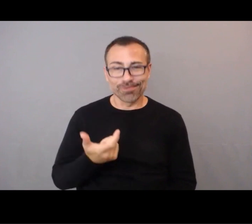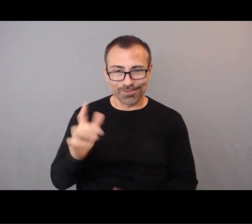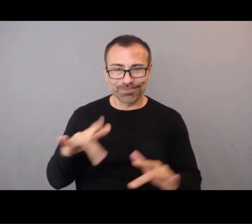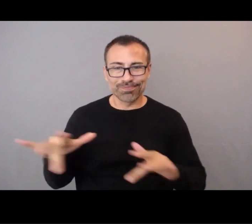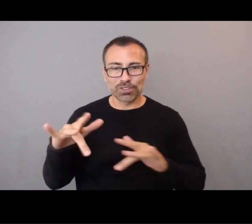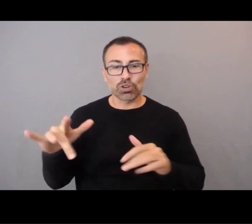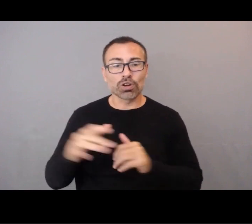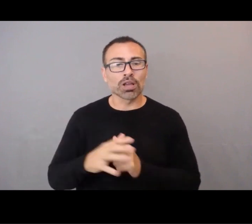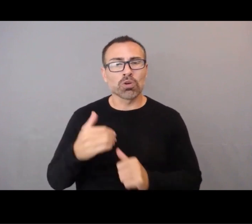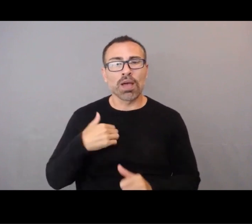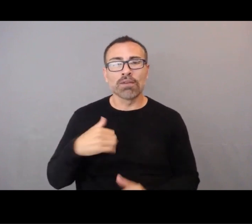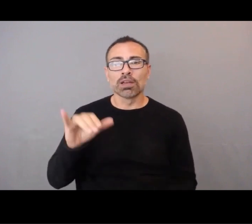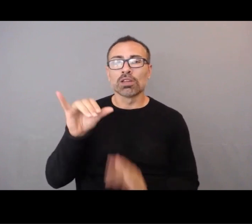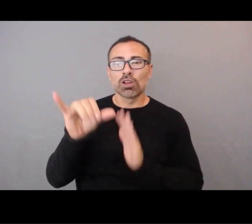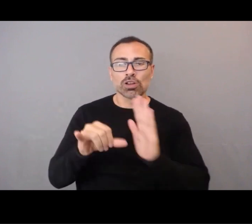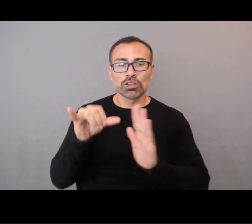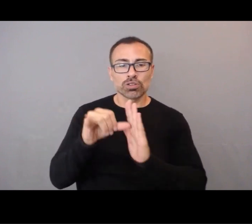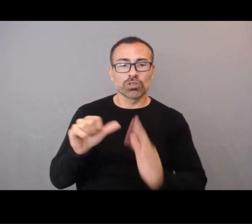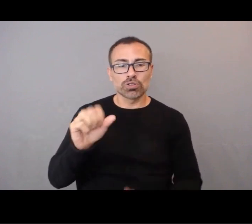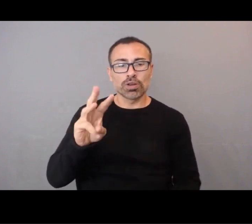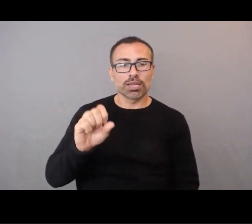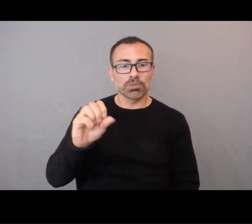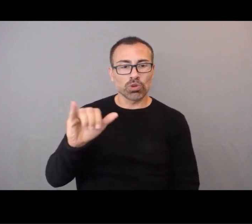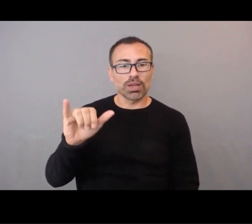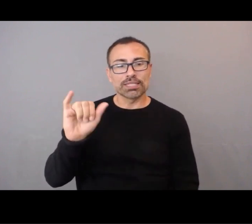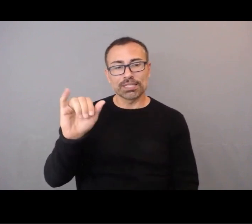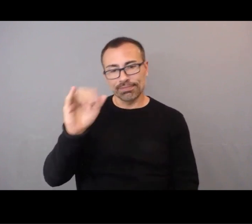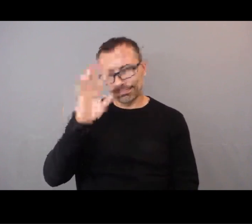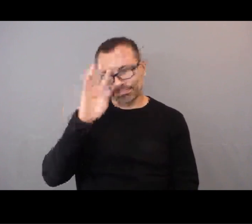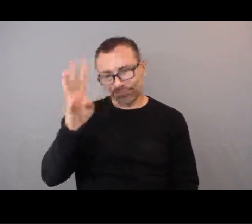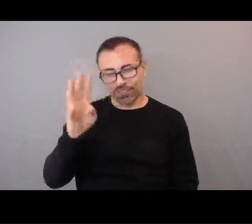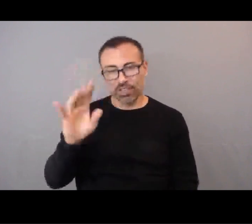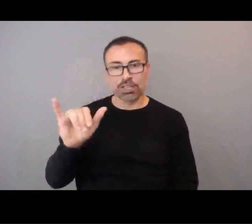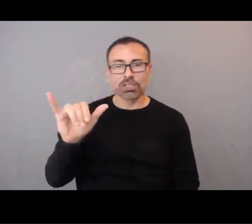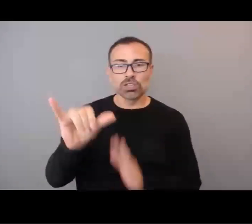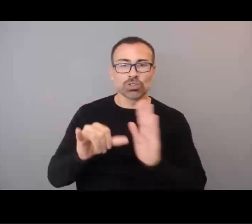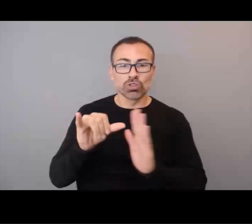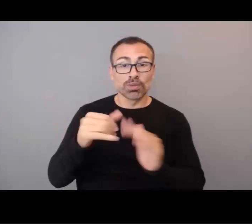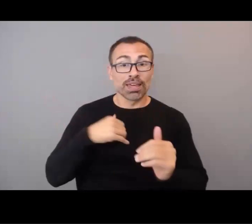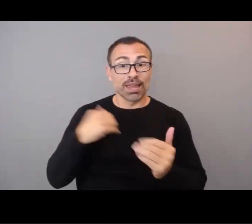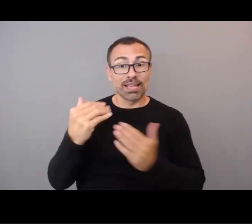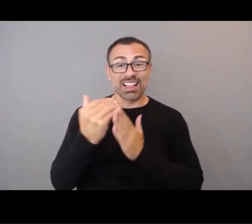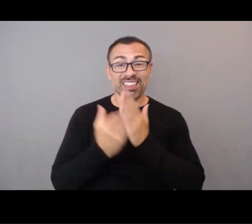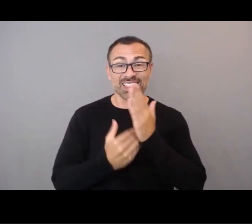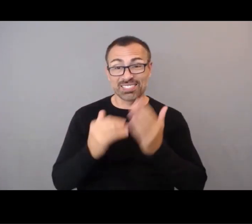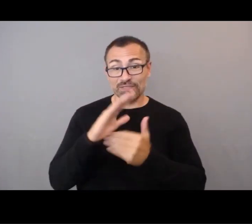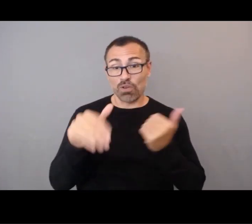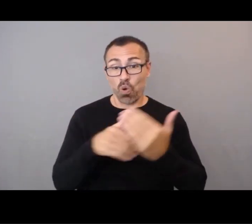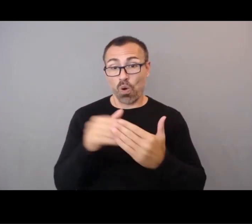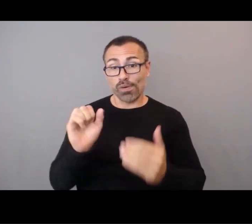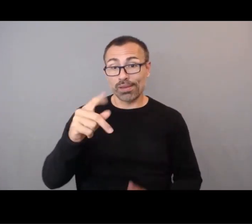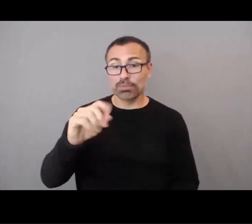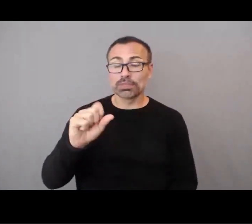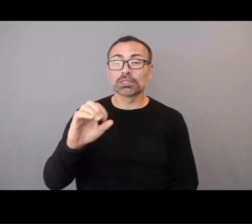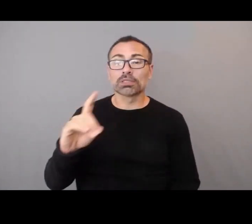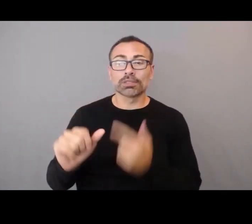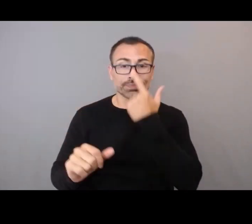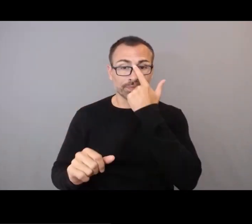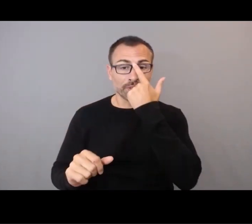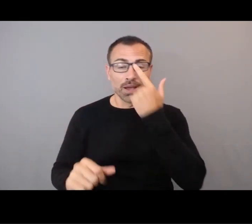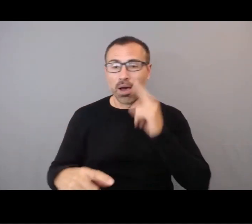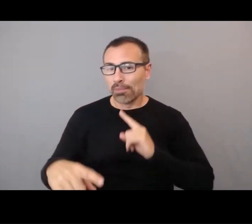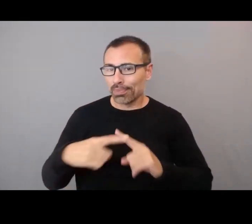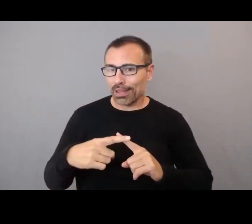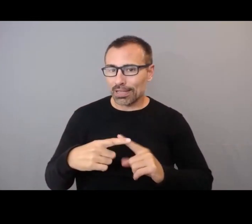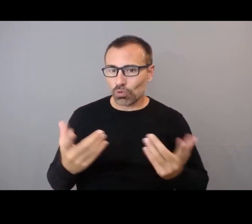it on YouTube, the AWS Events YouTube channel. We have a playlist that shows all of the episodes. And otherwise, we do have a survey.